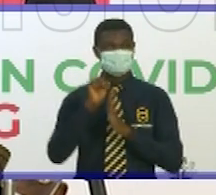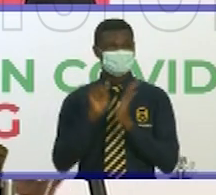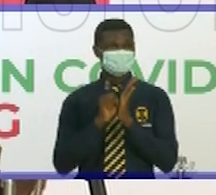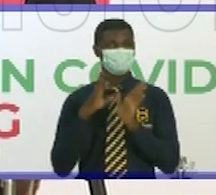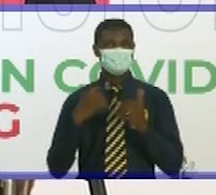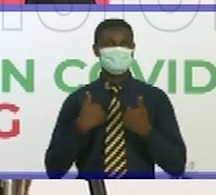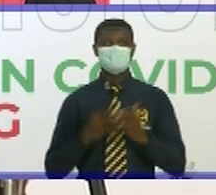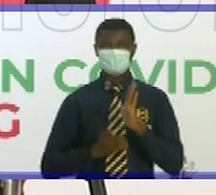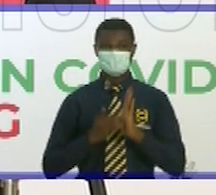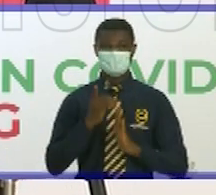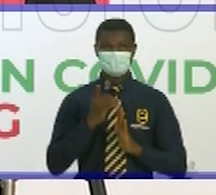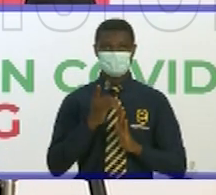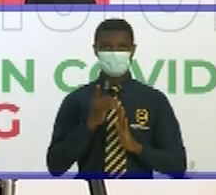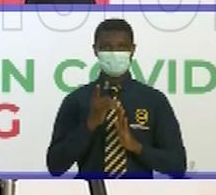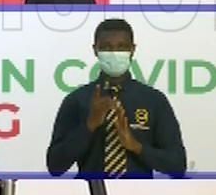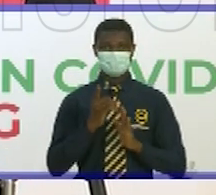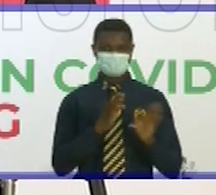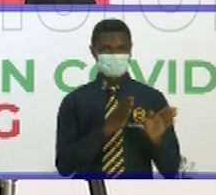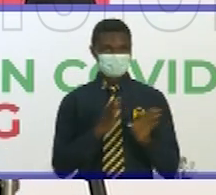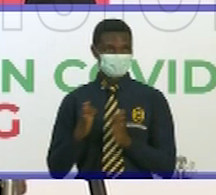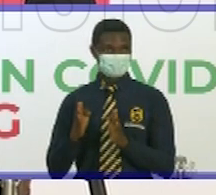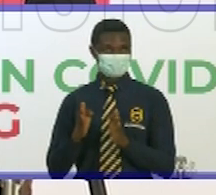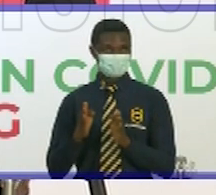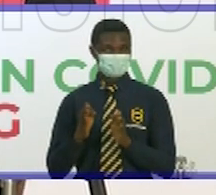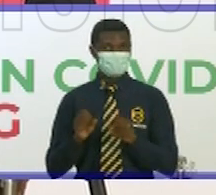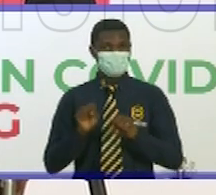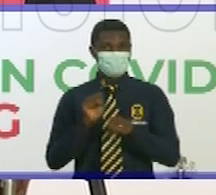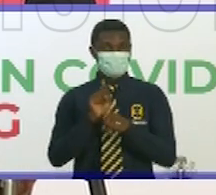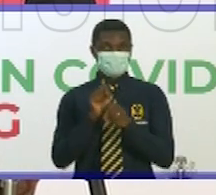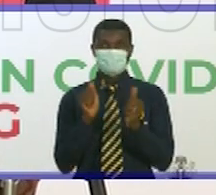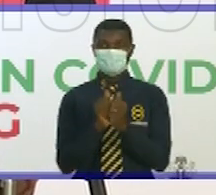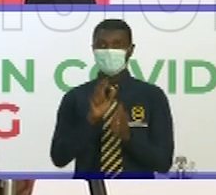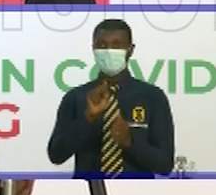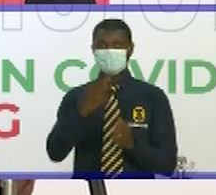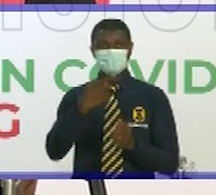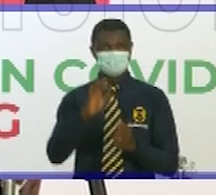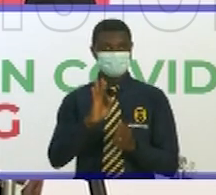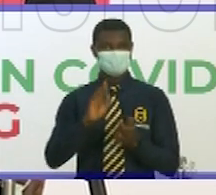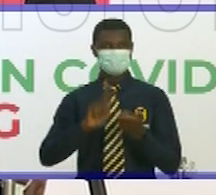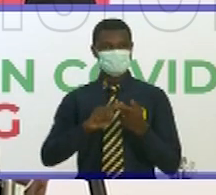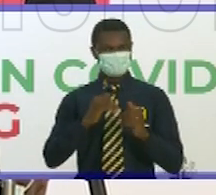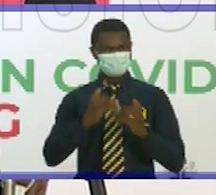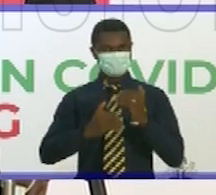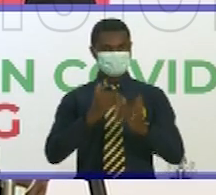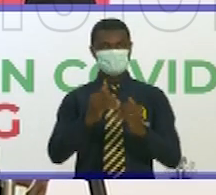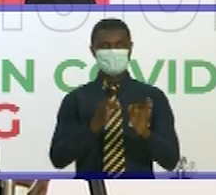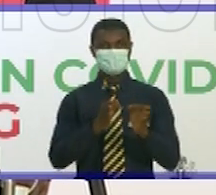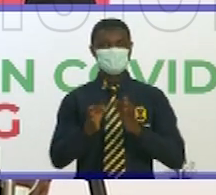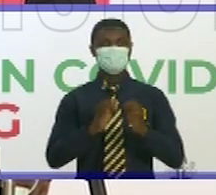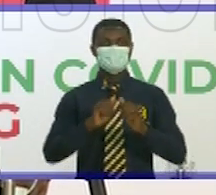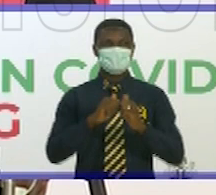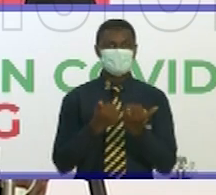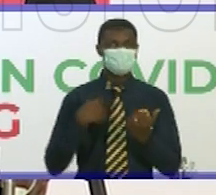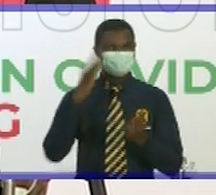template working with the state governments and the Nigeria Governors Forum that outlines the key